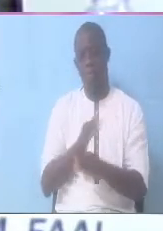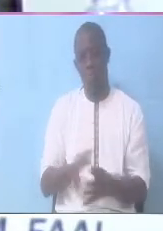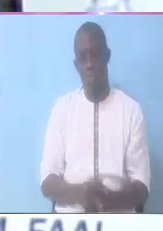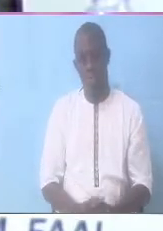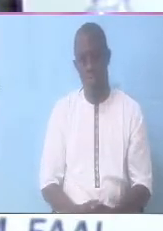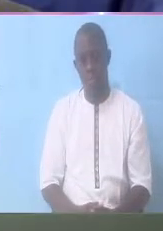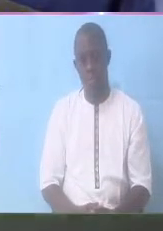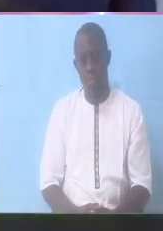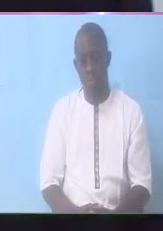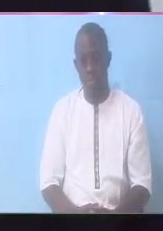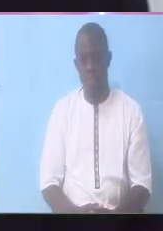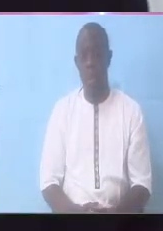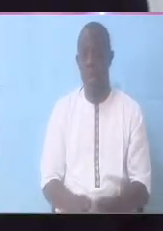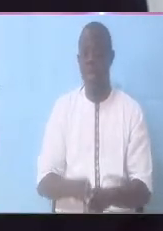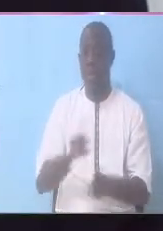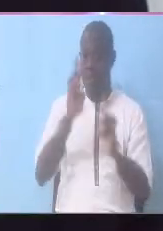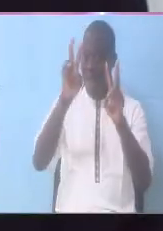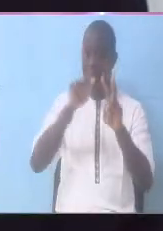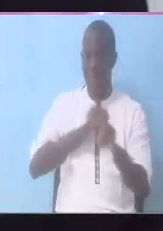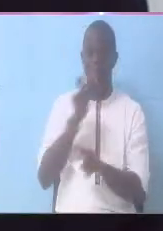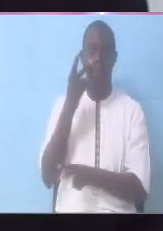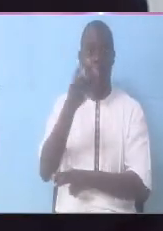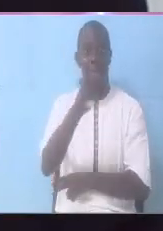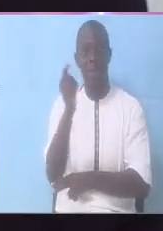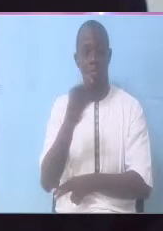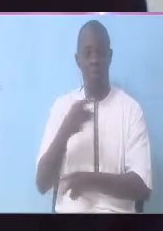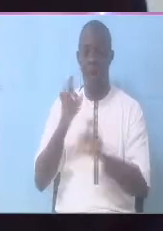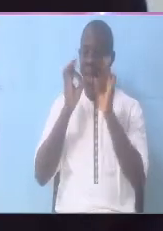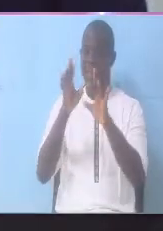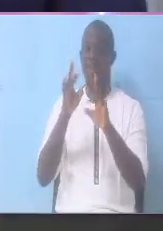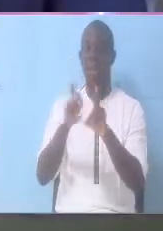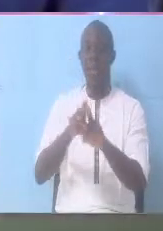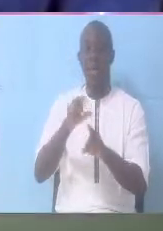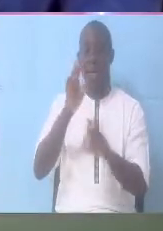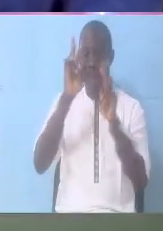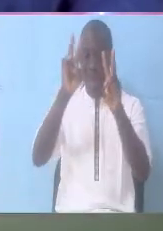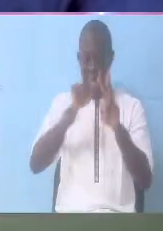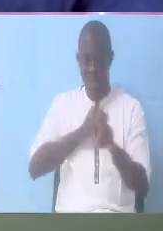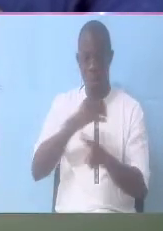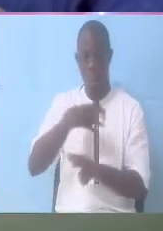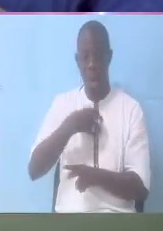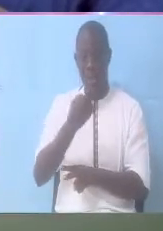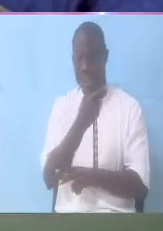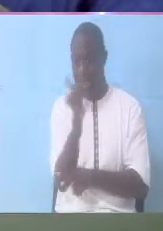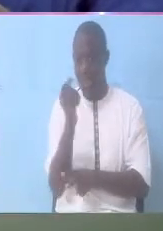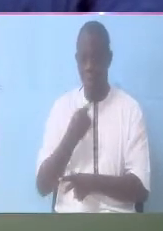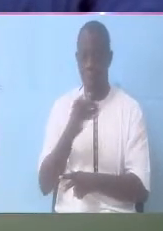He see them as his enemies, yes. He wanted them dead spiritually. No. Just